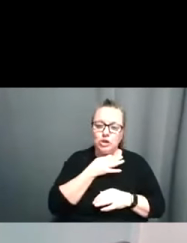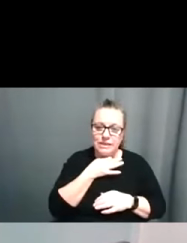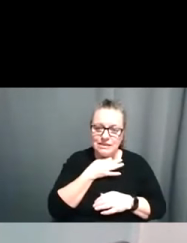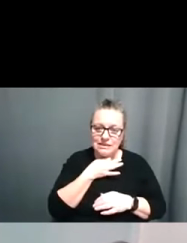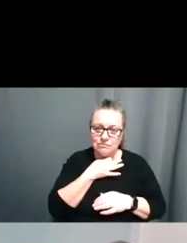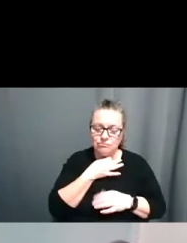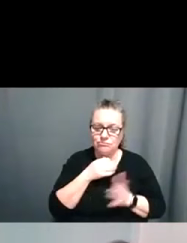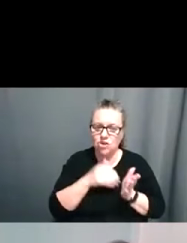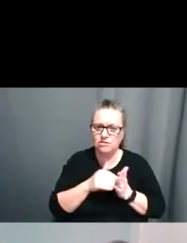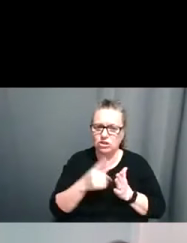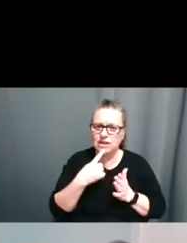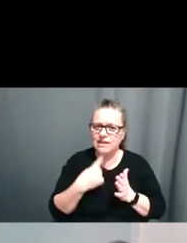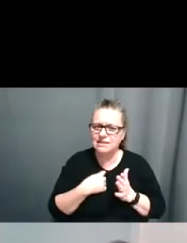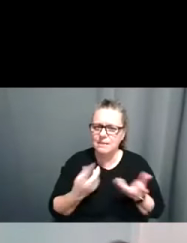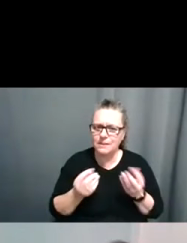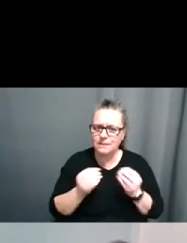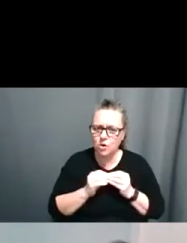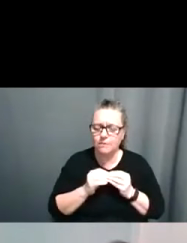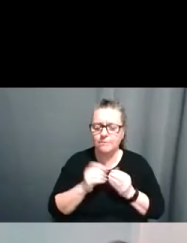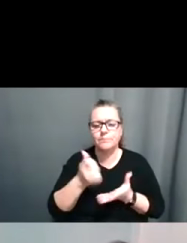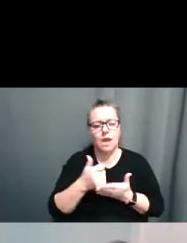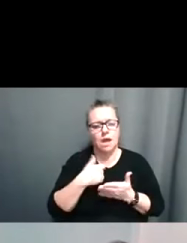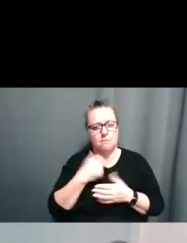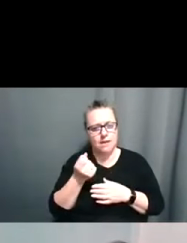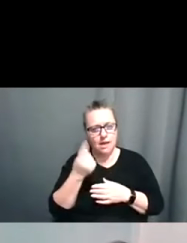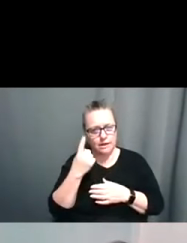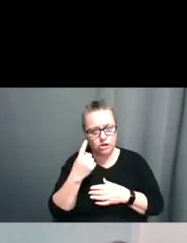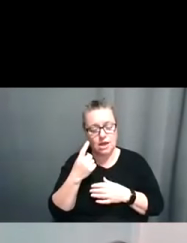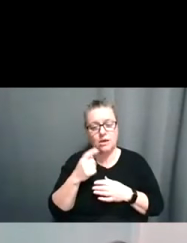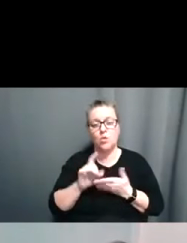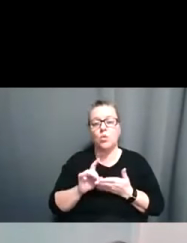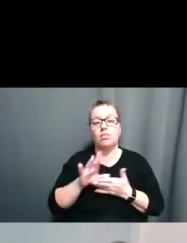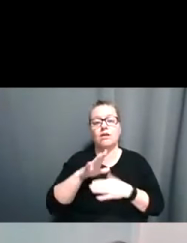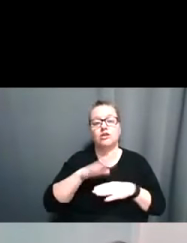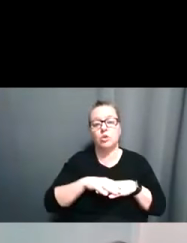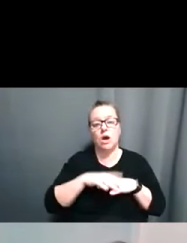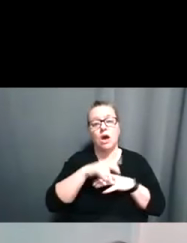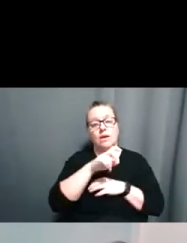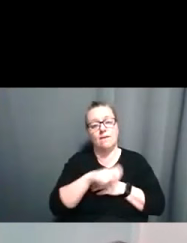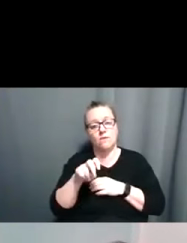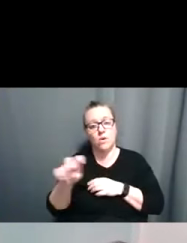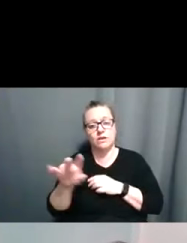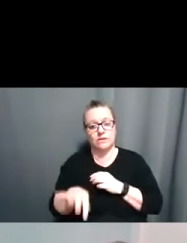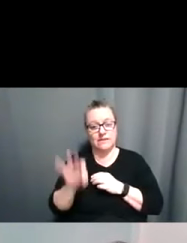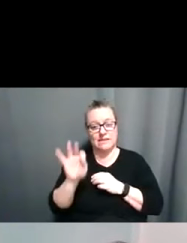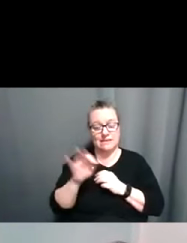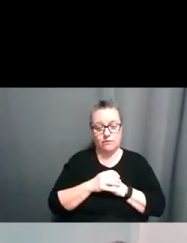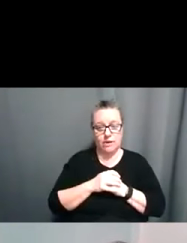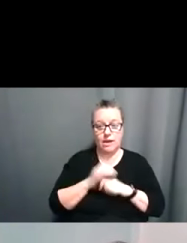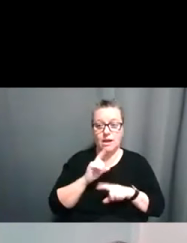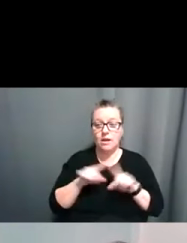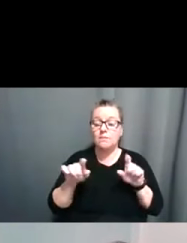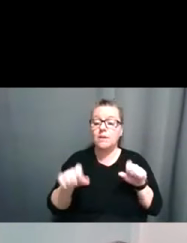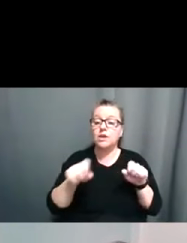Often just saying, tell me more or help me understand will launch you on a voyage of discovery. But you can